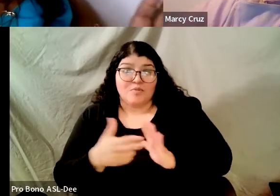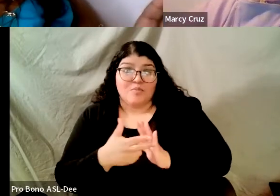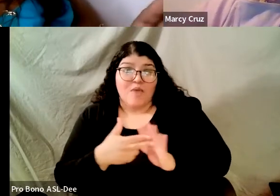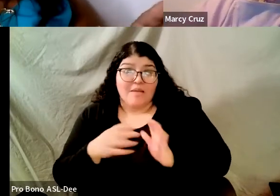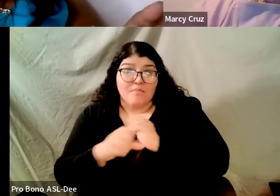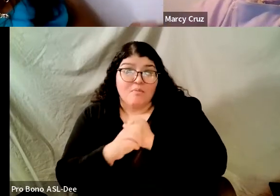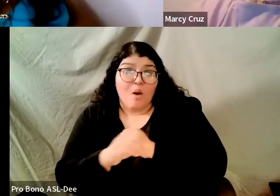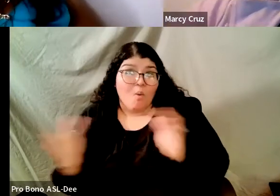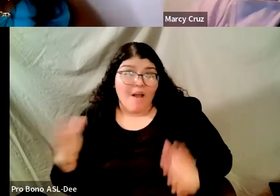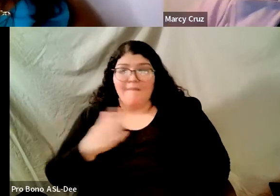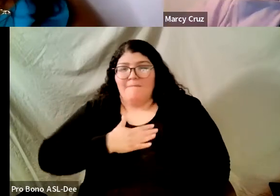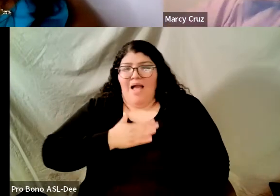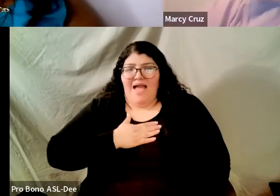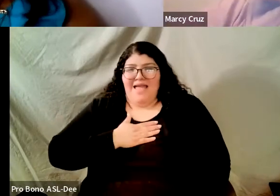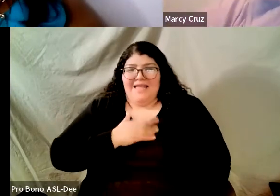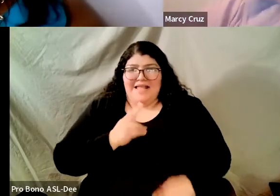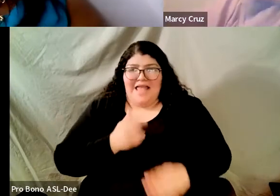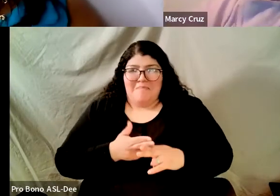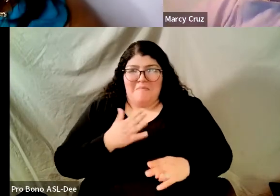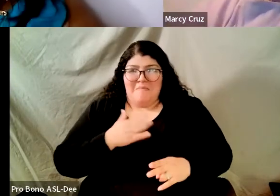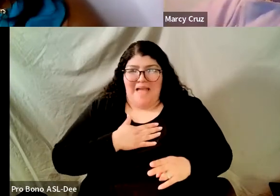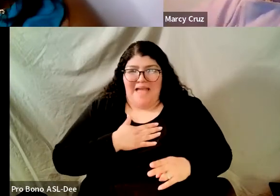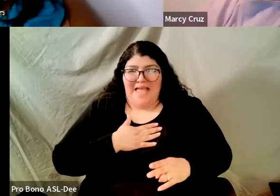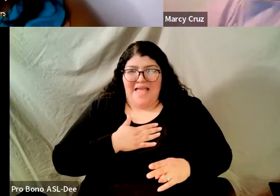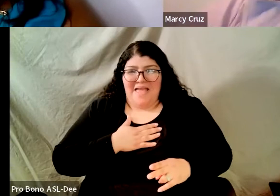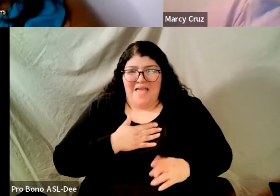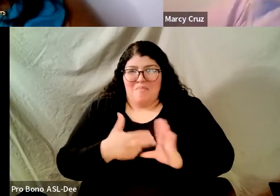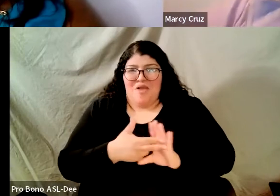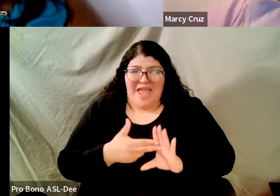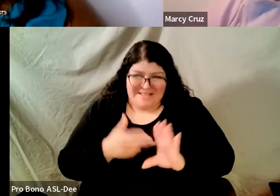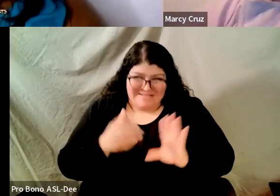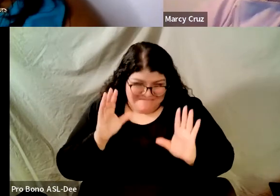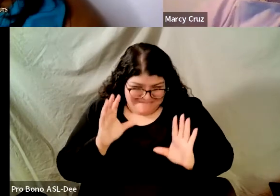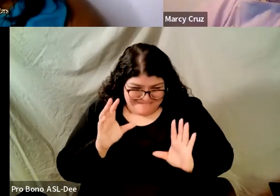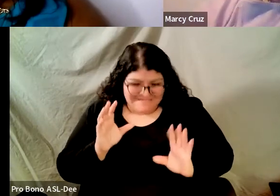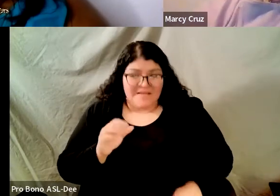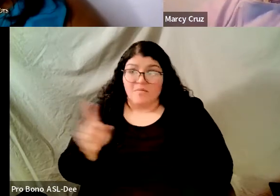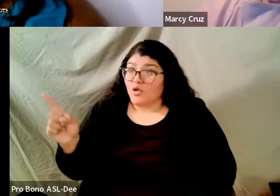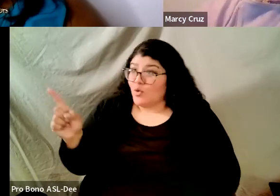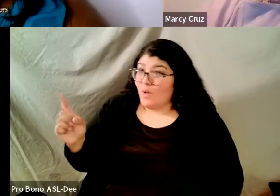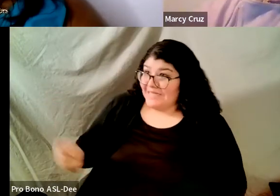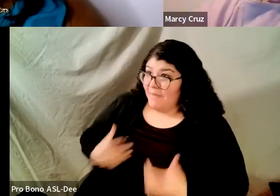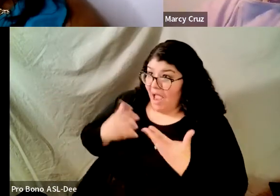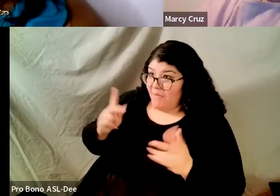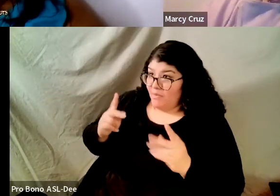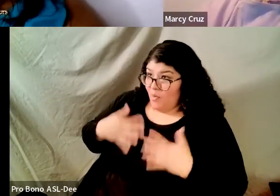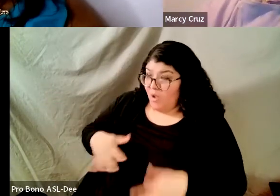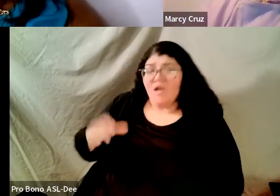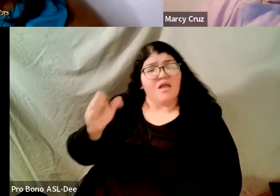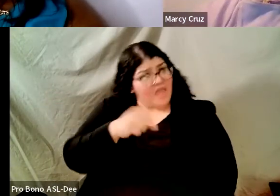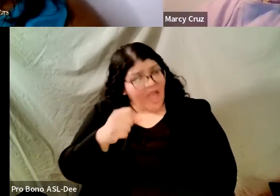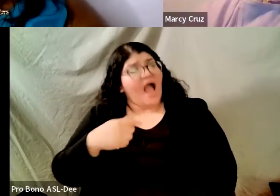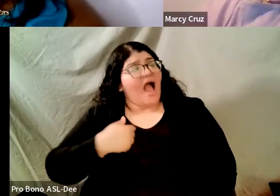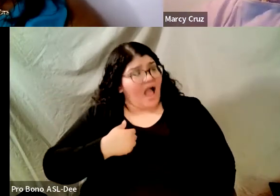am promoting other people. But I have to inspire. Yeah, but I have modeled